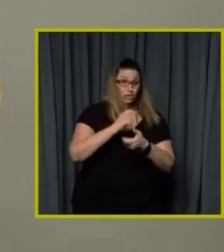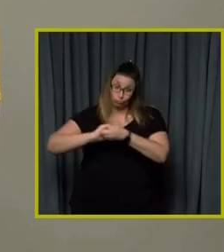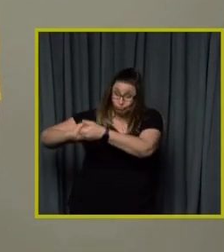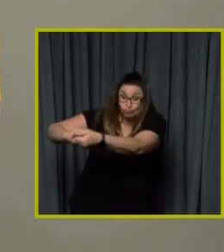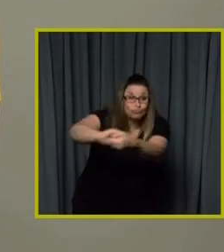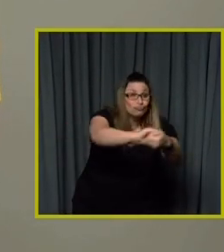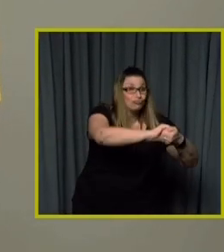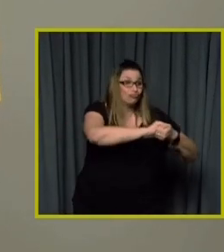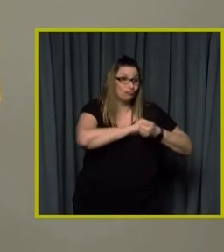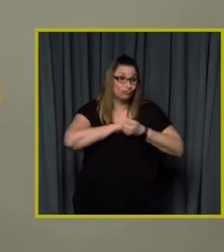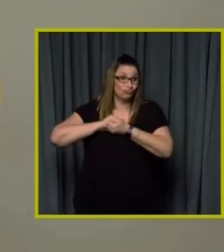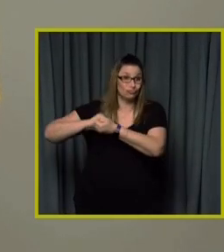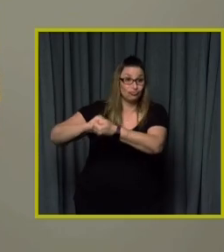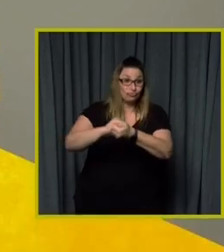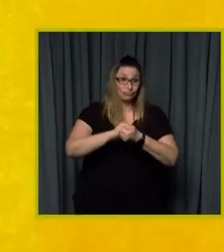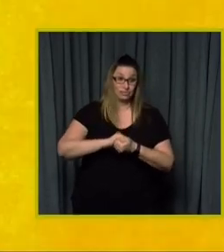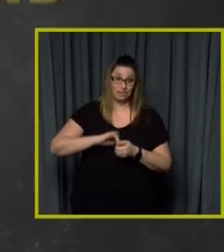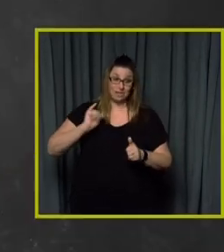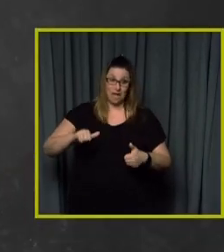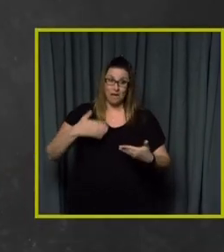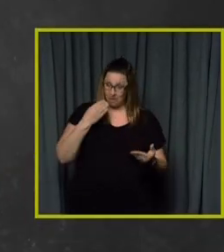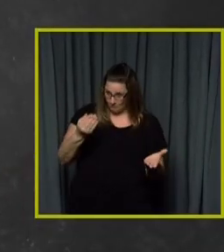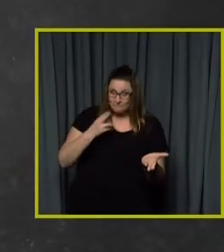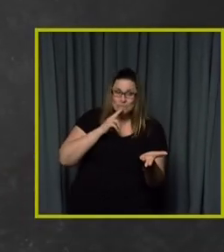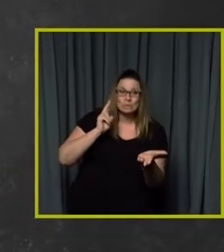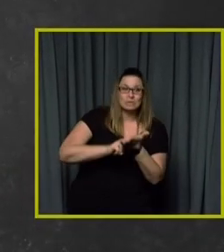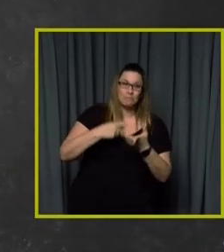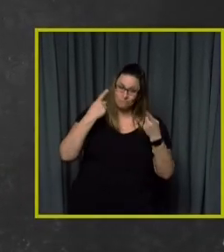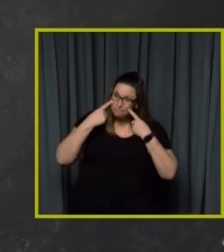And that's when food stamps came about.